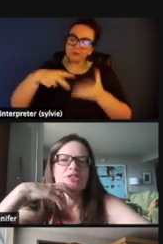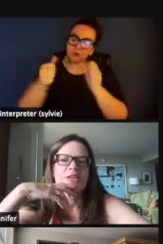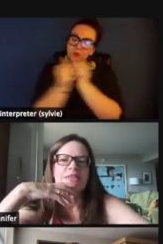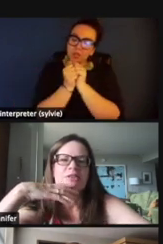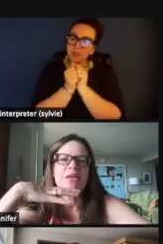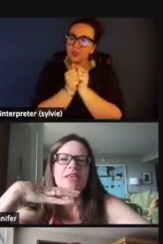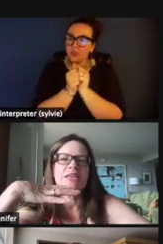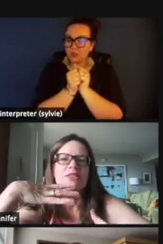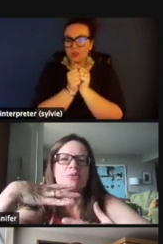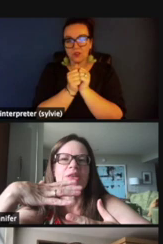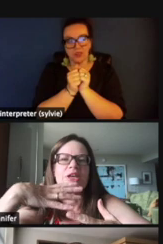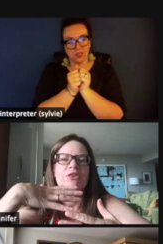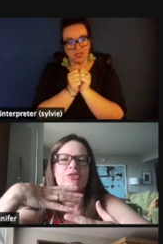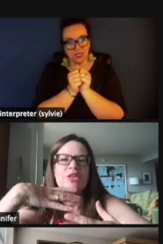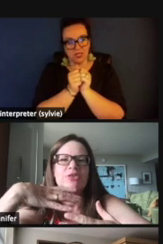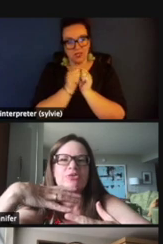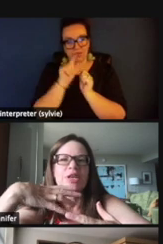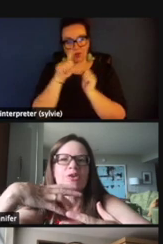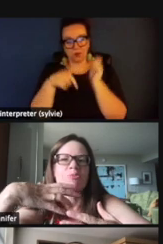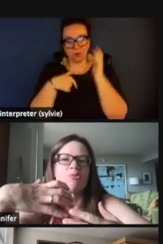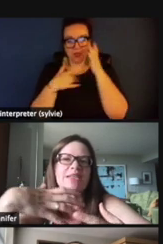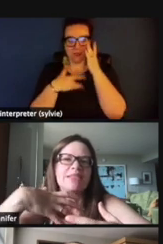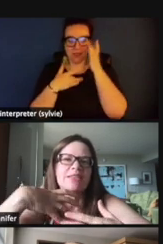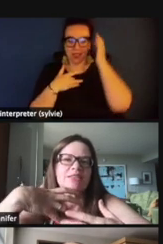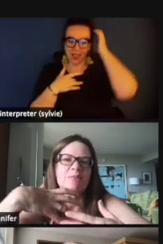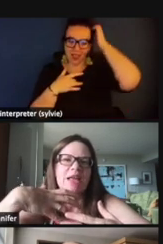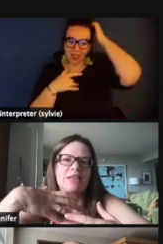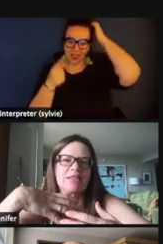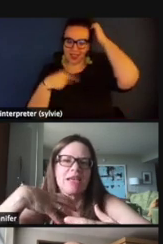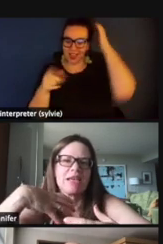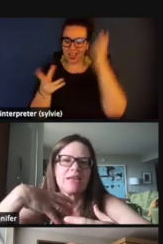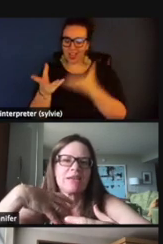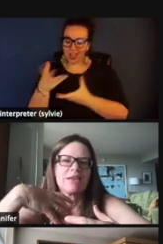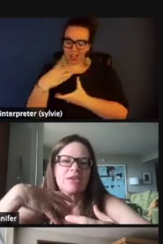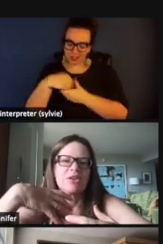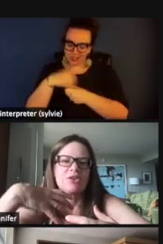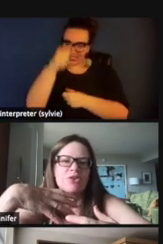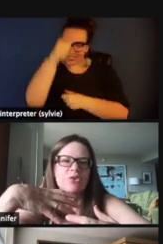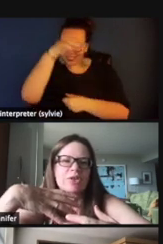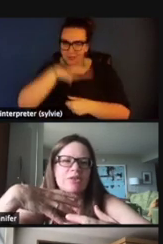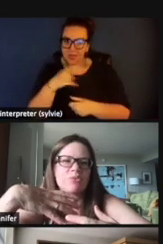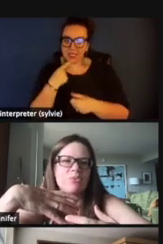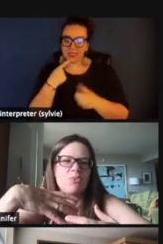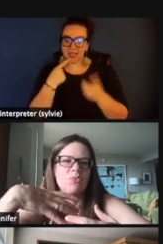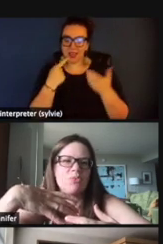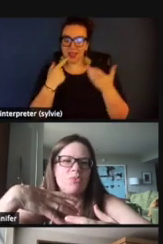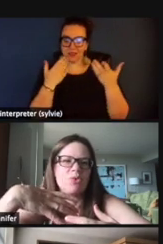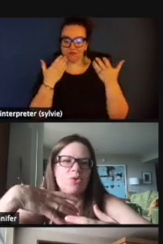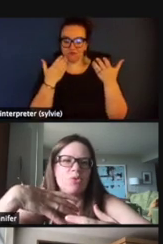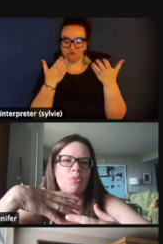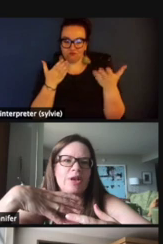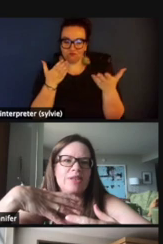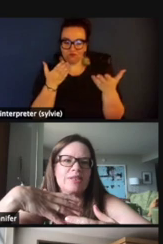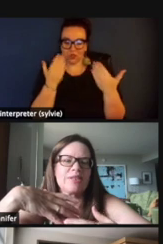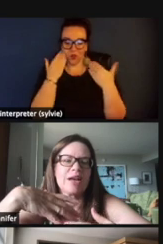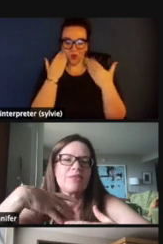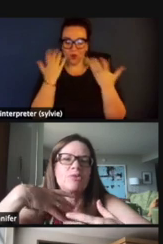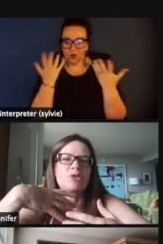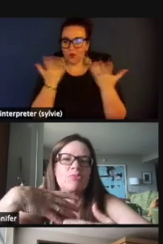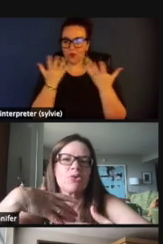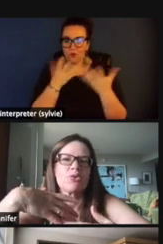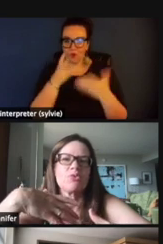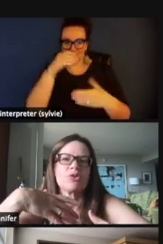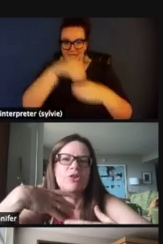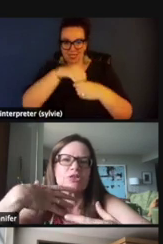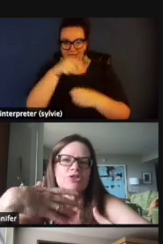Which I just, to me, it's like right there, they're embracing this man and saying, you know, that, you know, what is inside of you